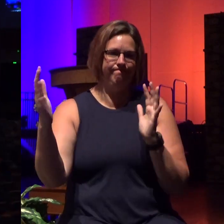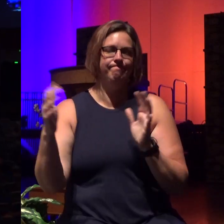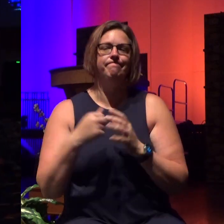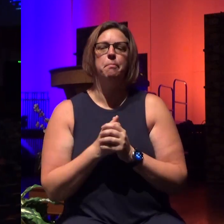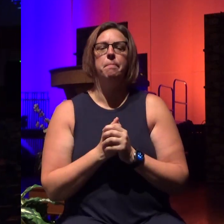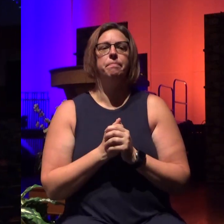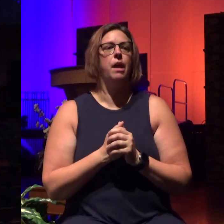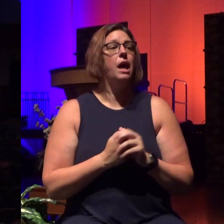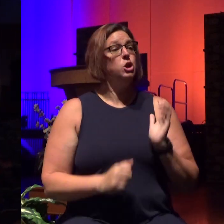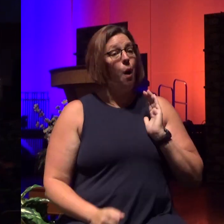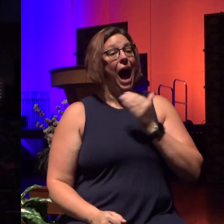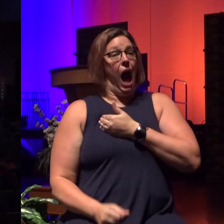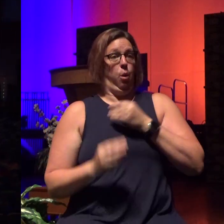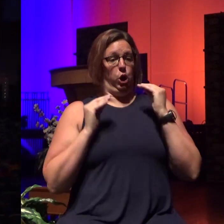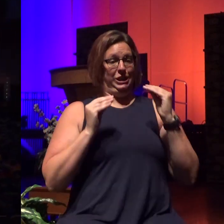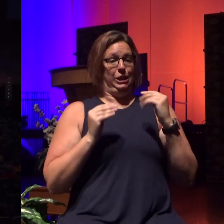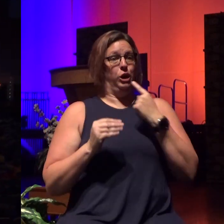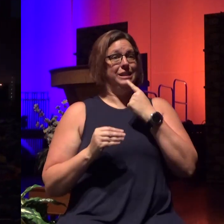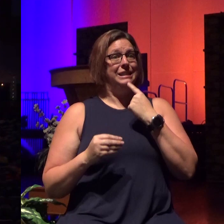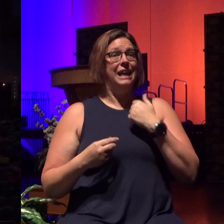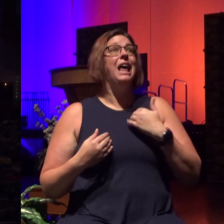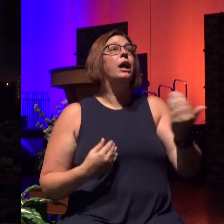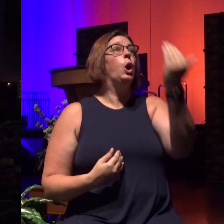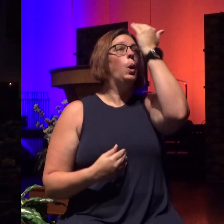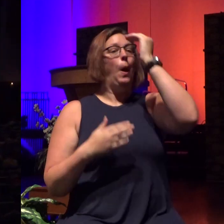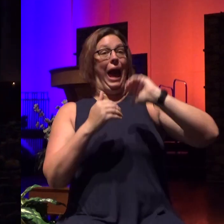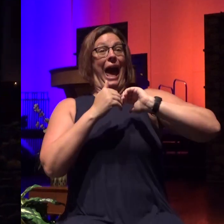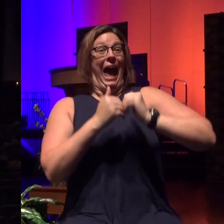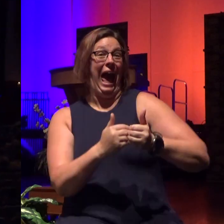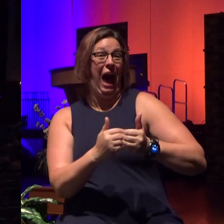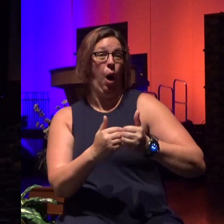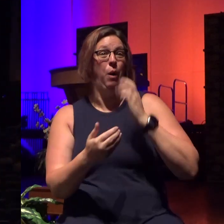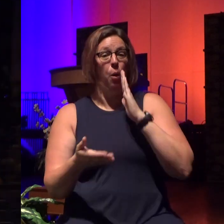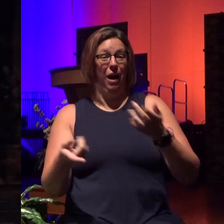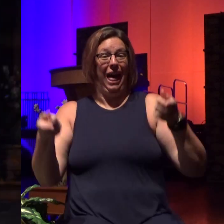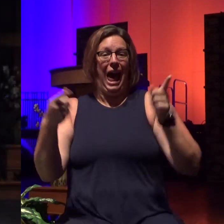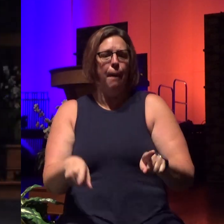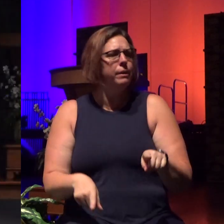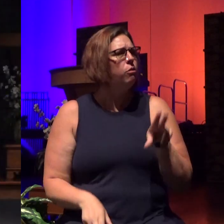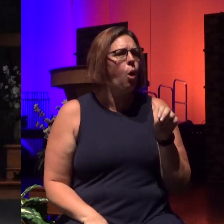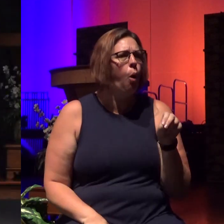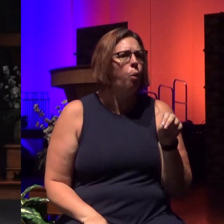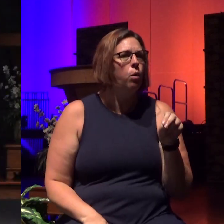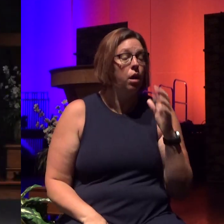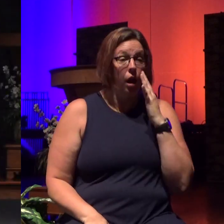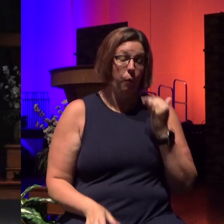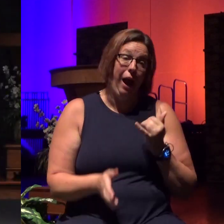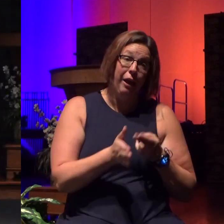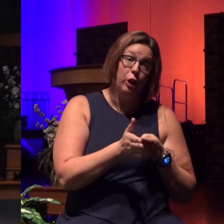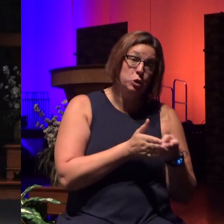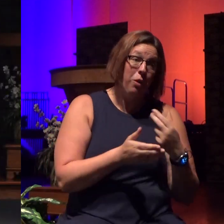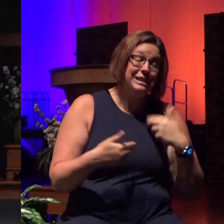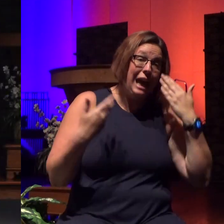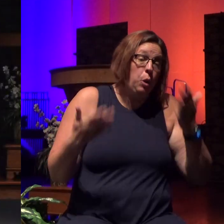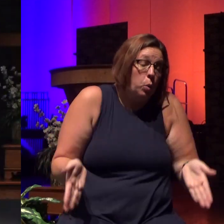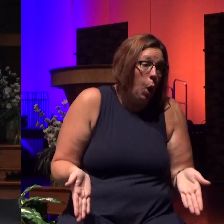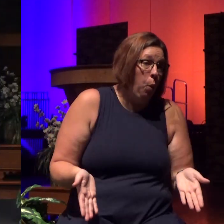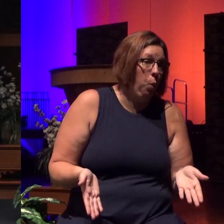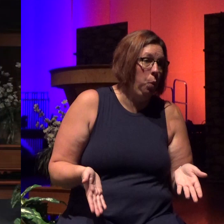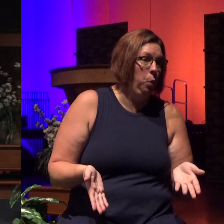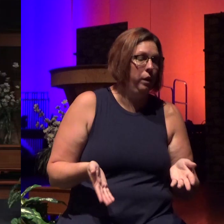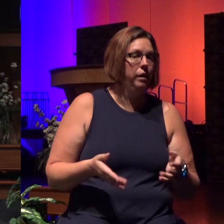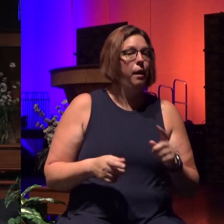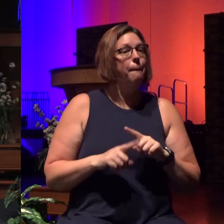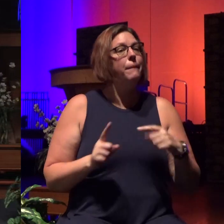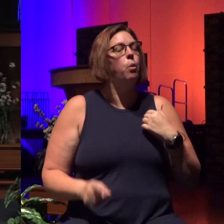And our teaching says I don't have to know how it's going to happen, because the truth is I don't. But what I